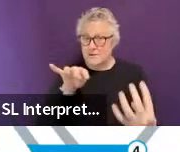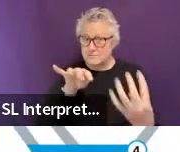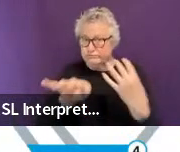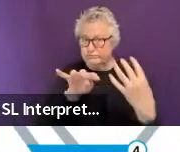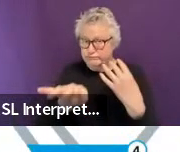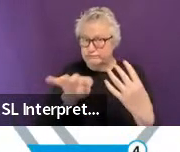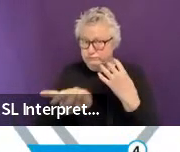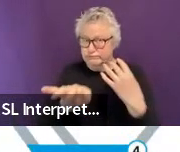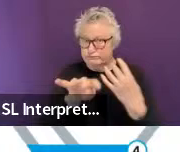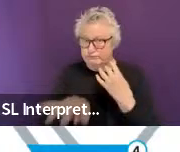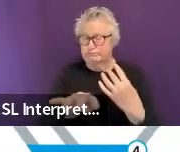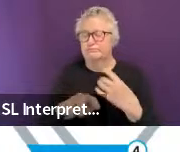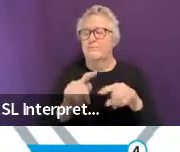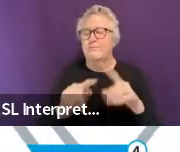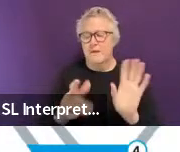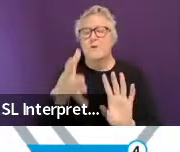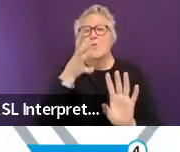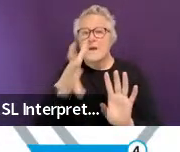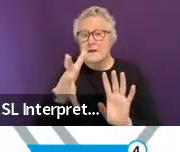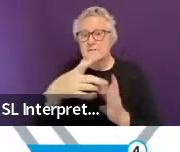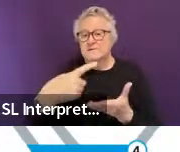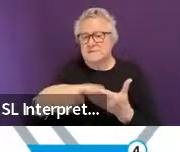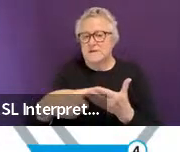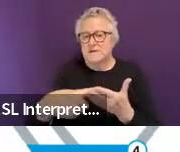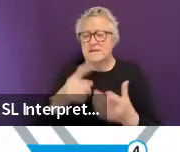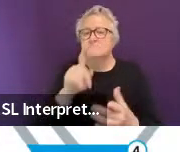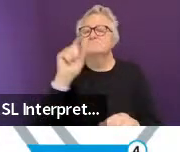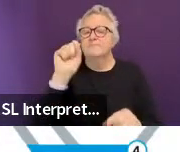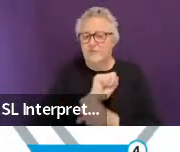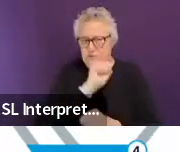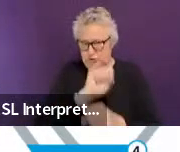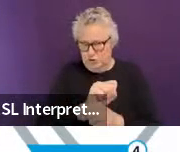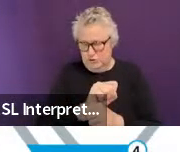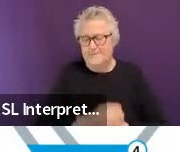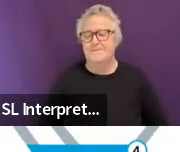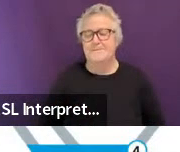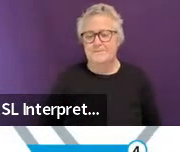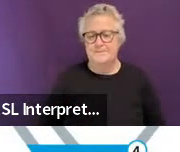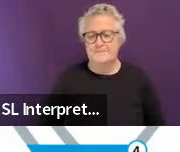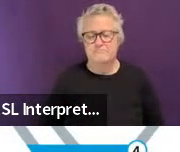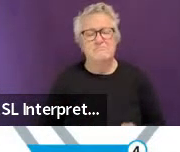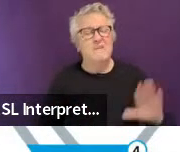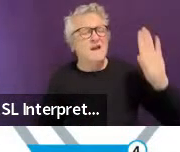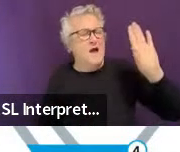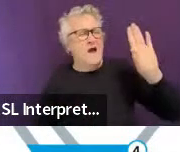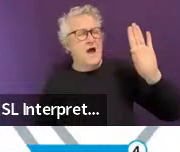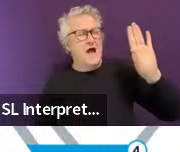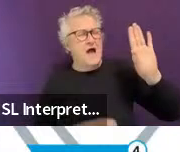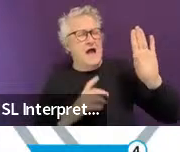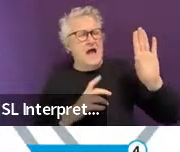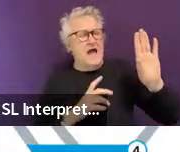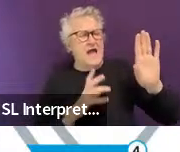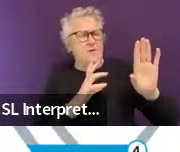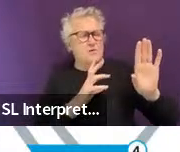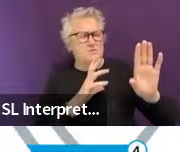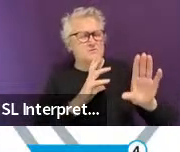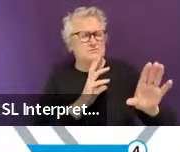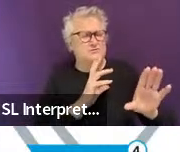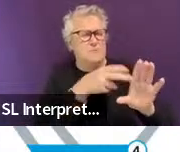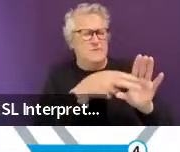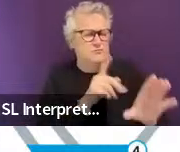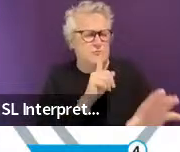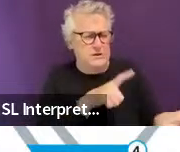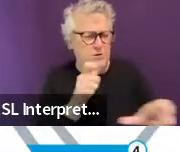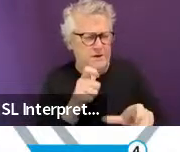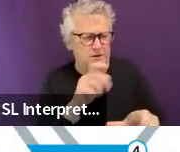we will discuss that for sure. Yeah, and I'll jump in real quick, Ryan. I think you just